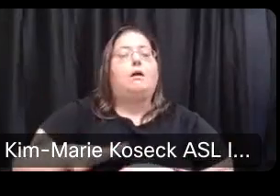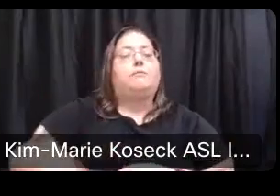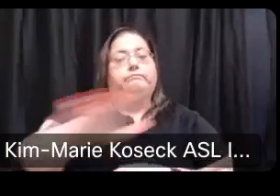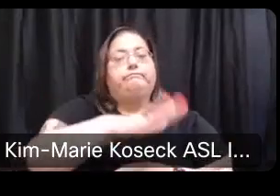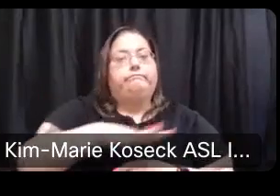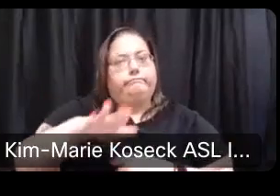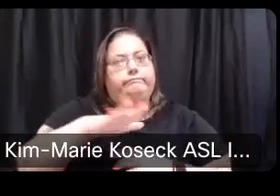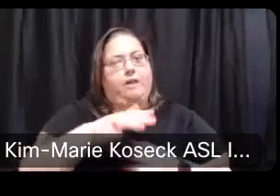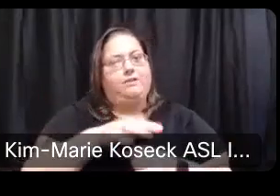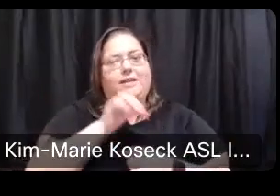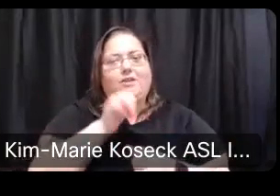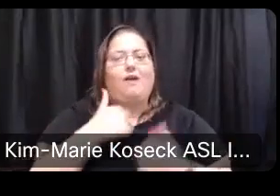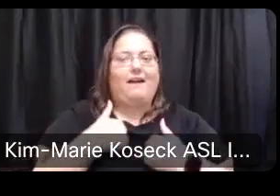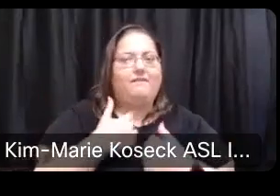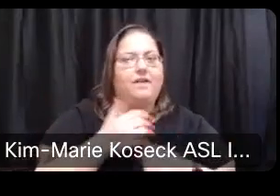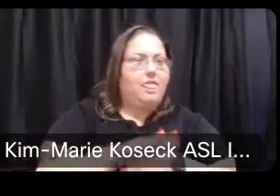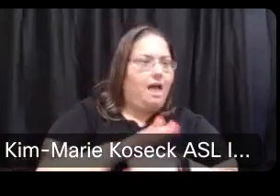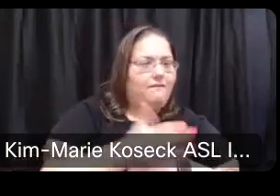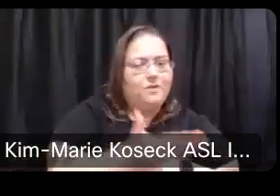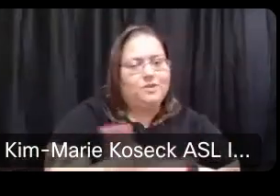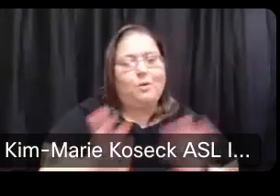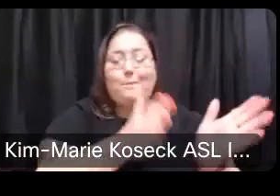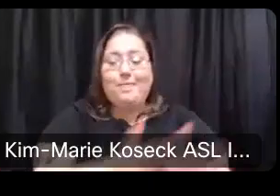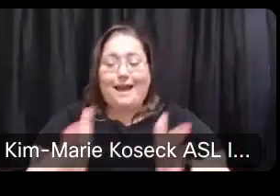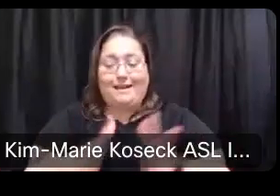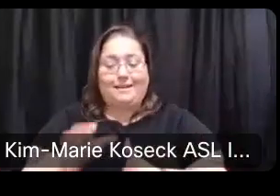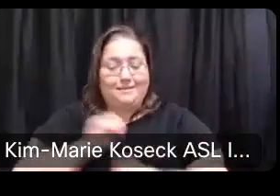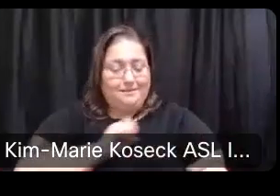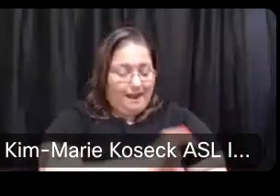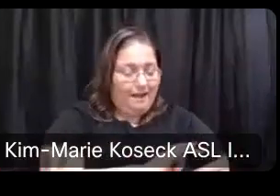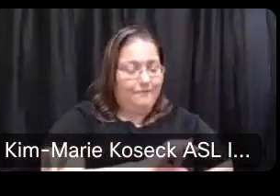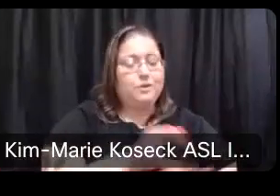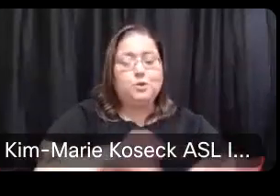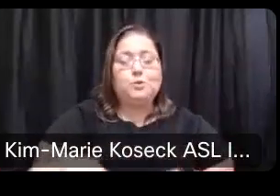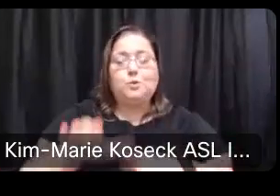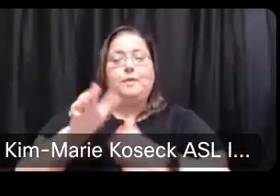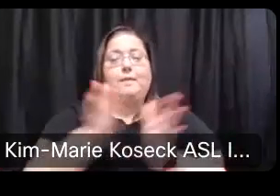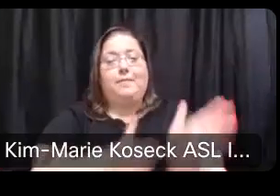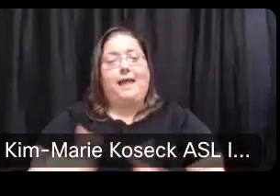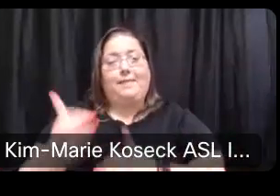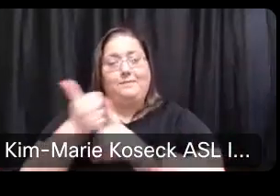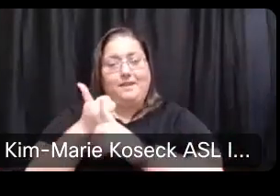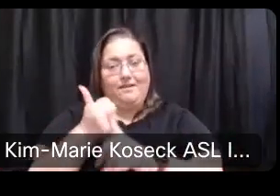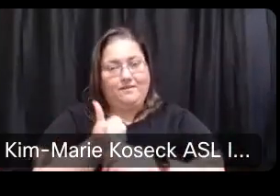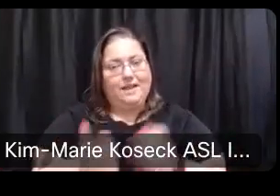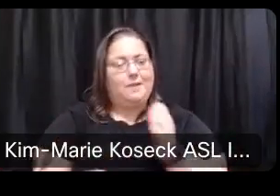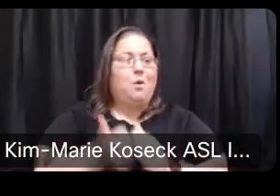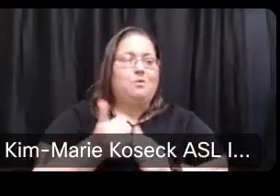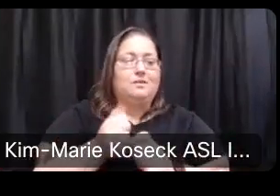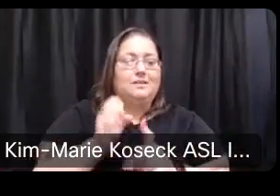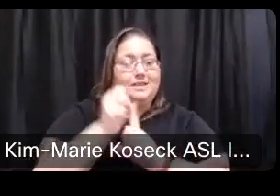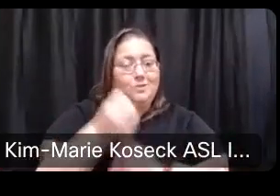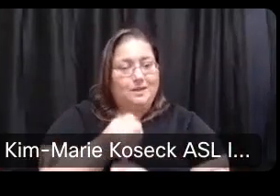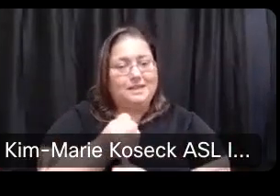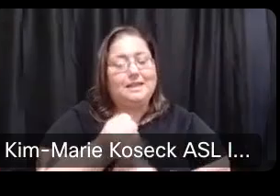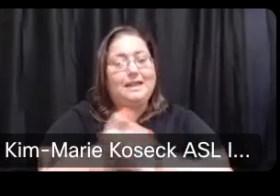the necessary resources or planning staff to do their own planning. In those cases, and in many cases with the counties